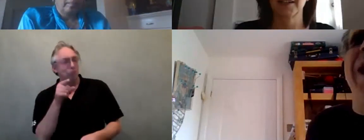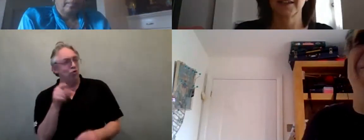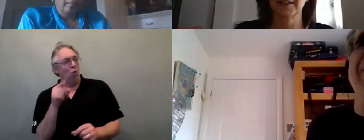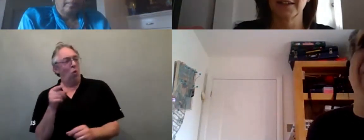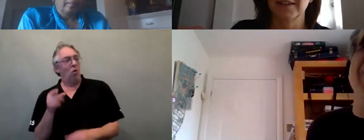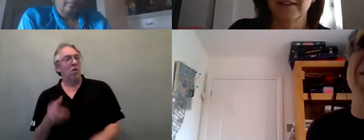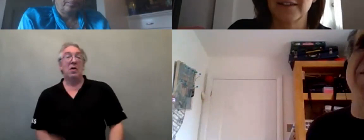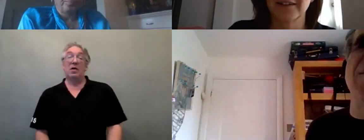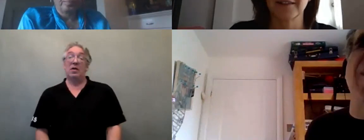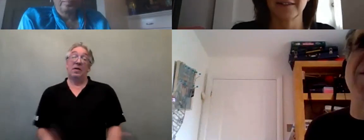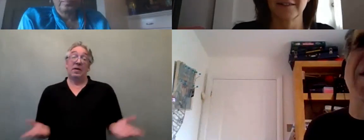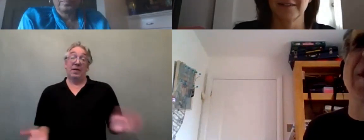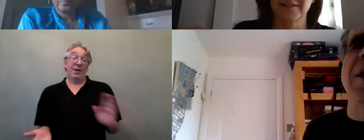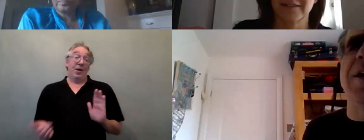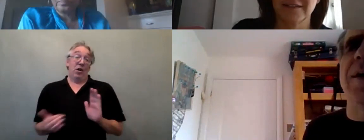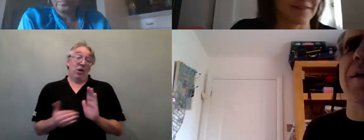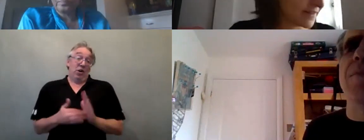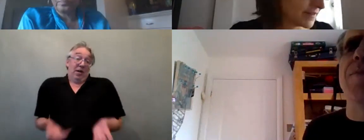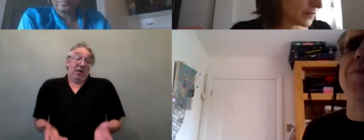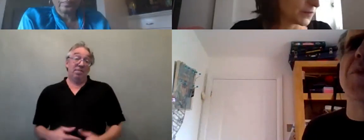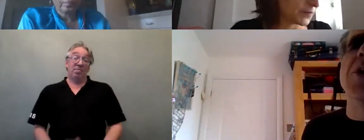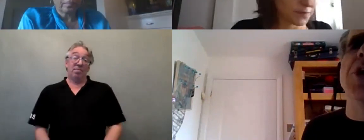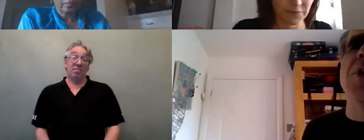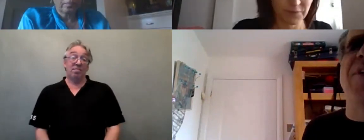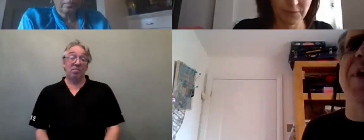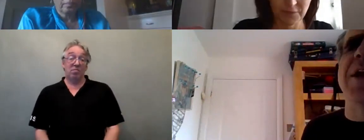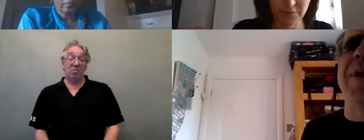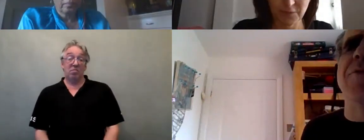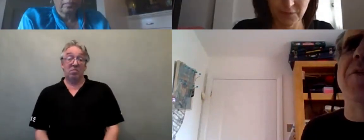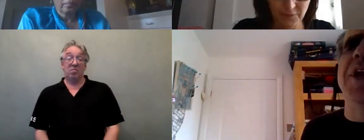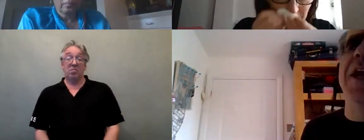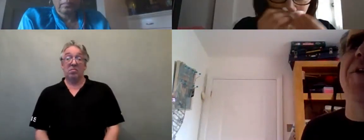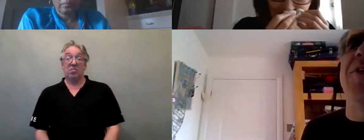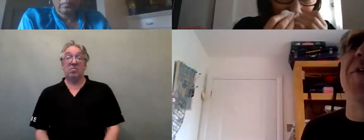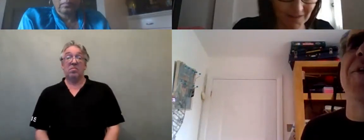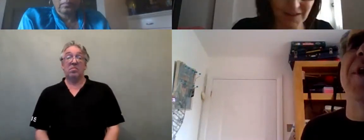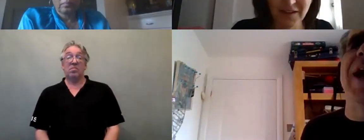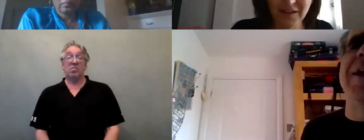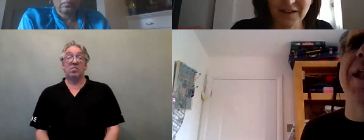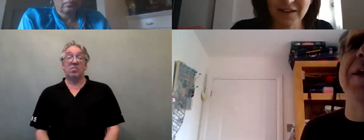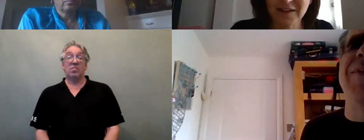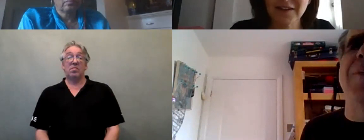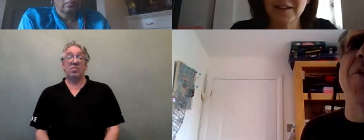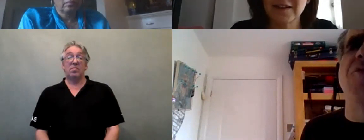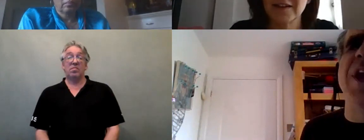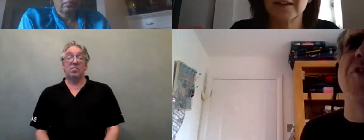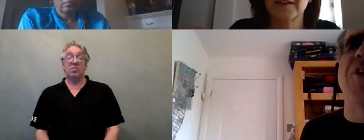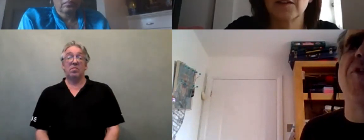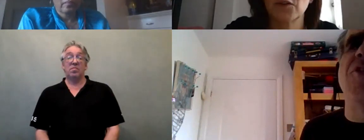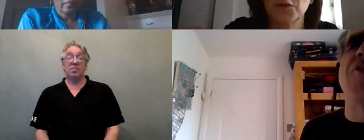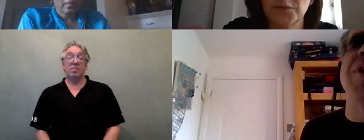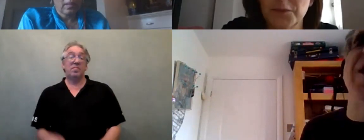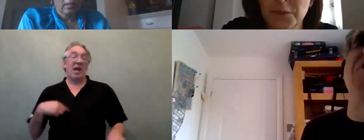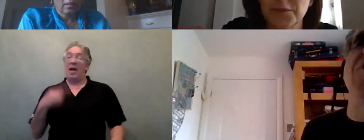Well, again, I think unifying around needs and getting developers and